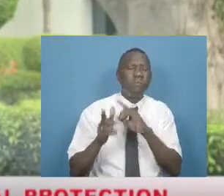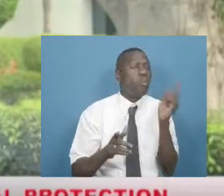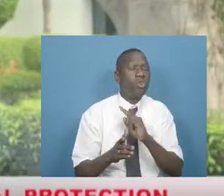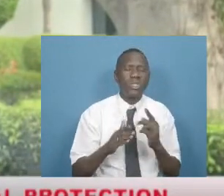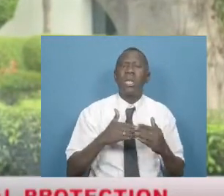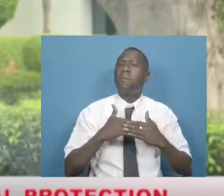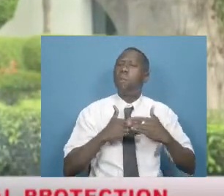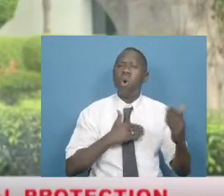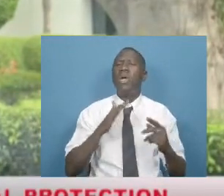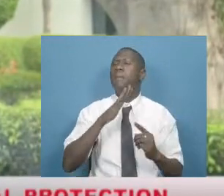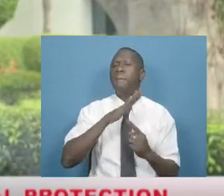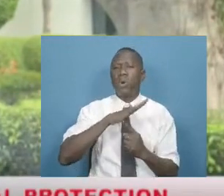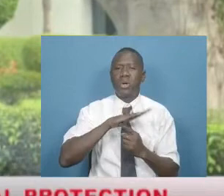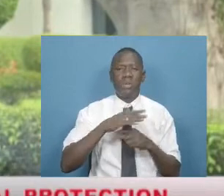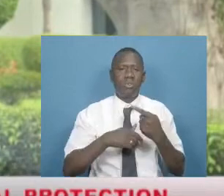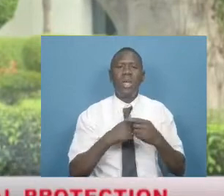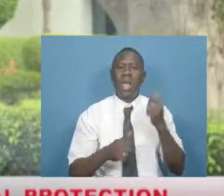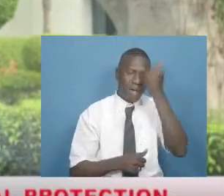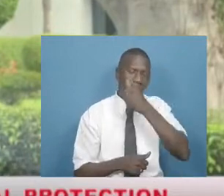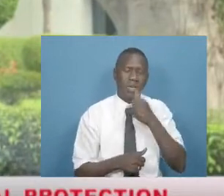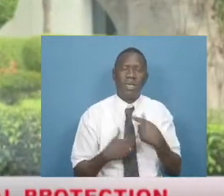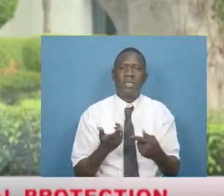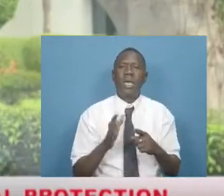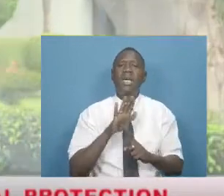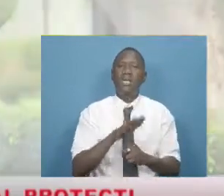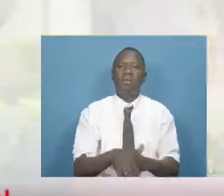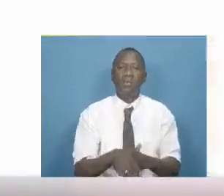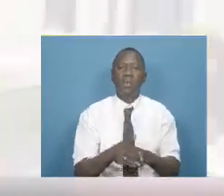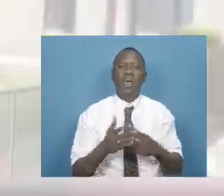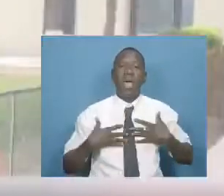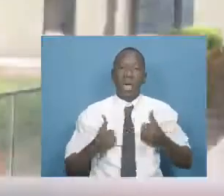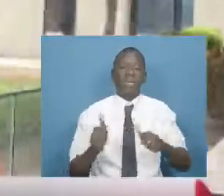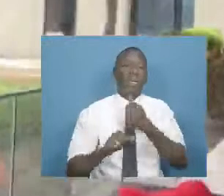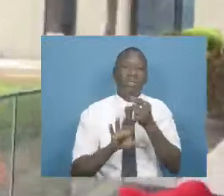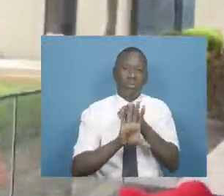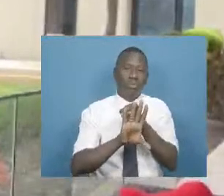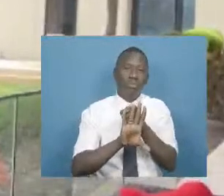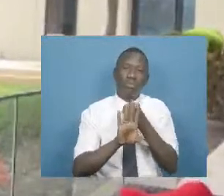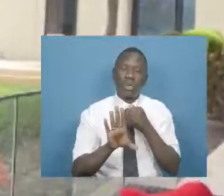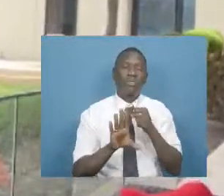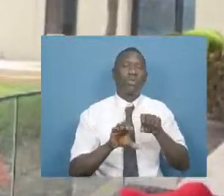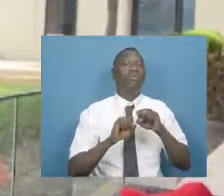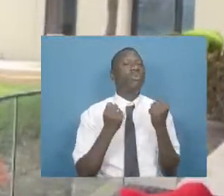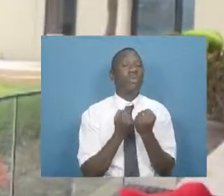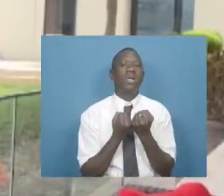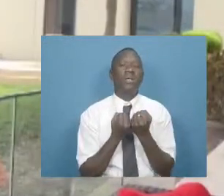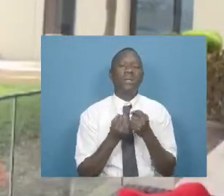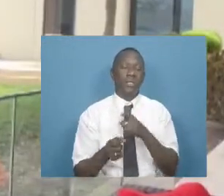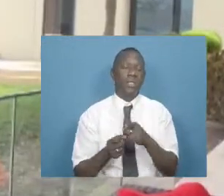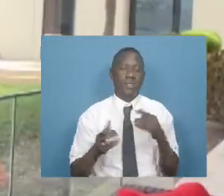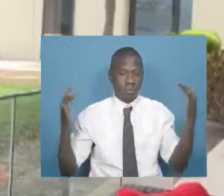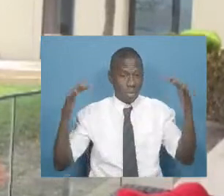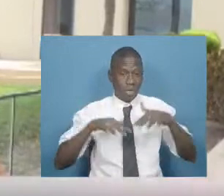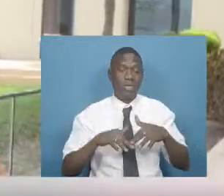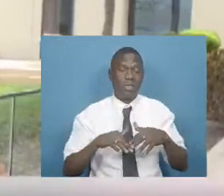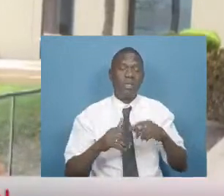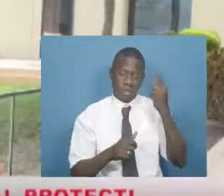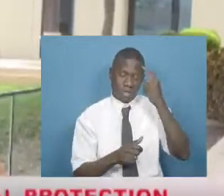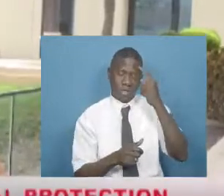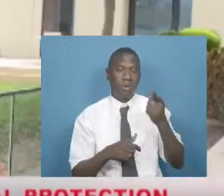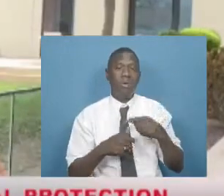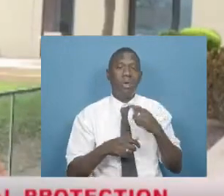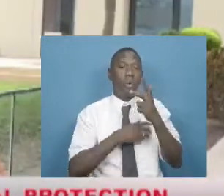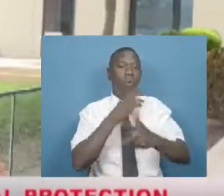important to Africa to fix right now with regards particularly to health and social protection. This seminar is quite timely considering the fact that the world is